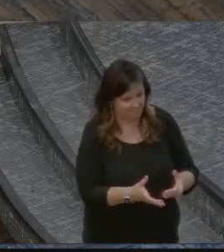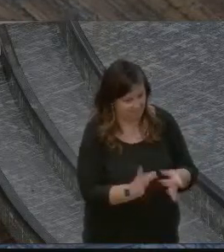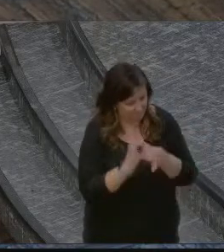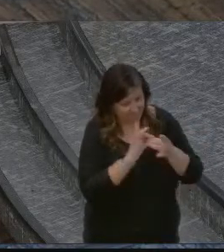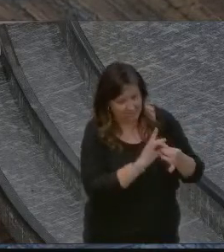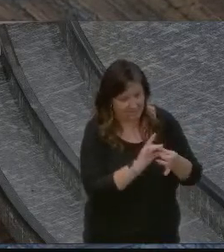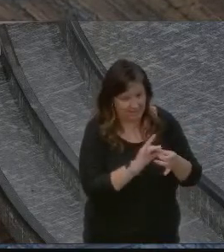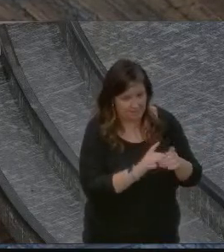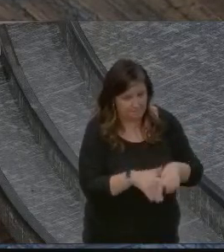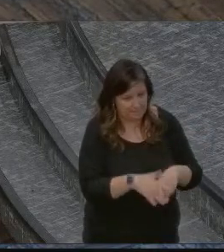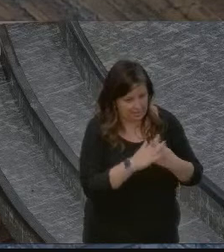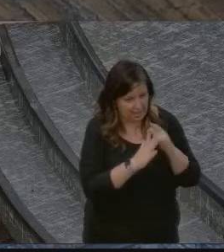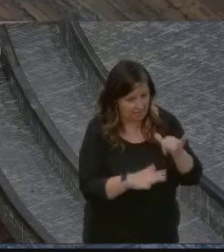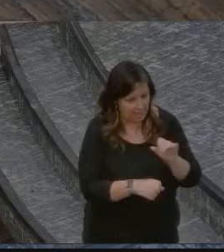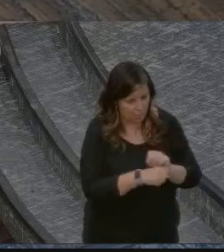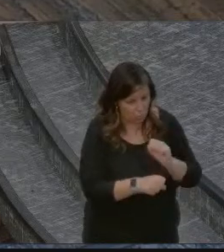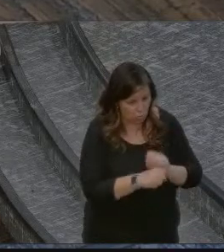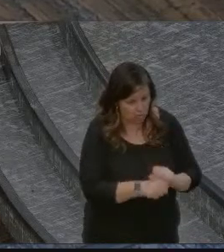able to